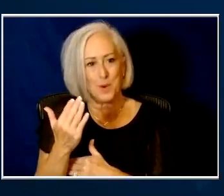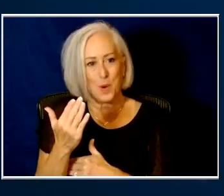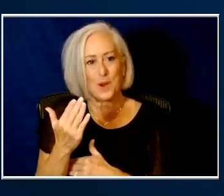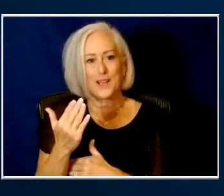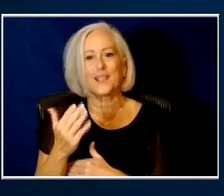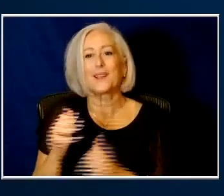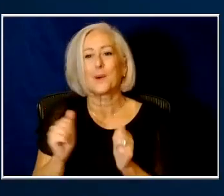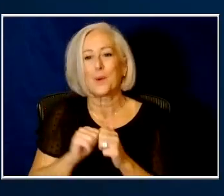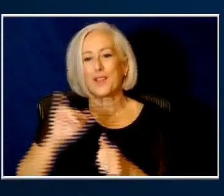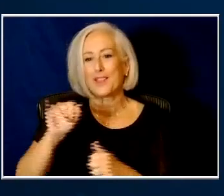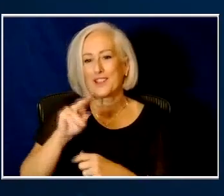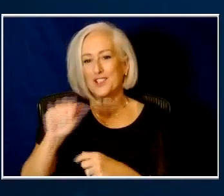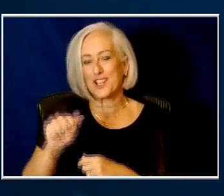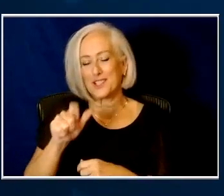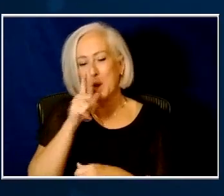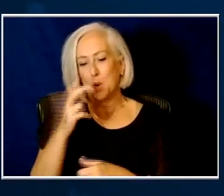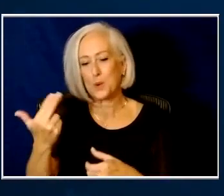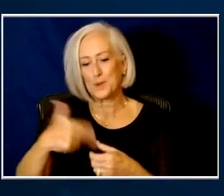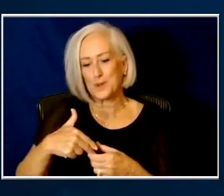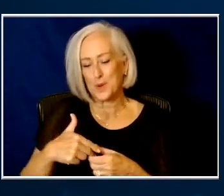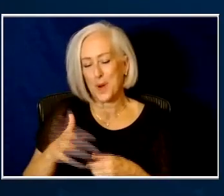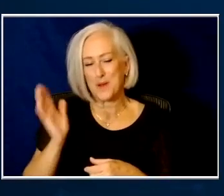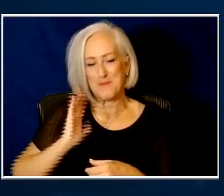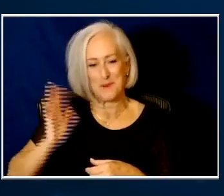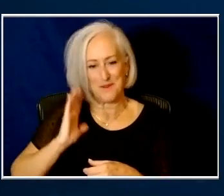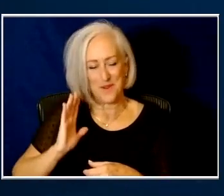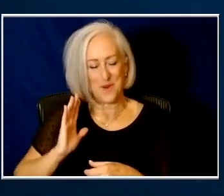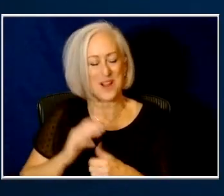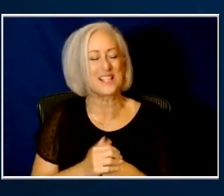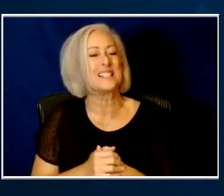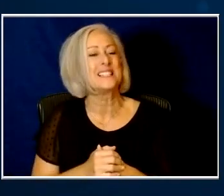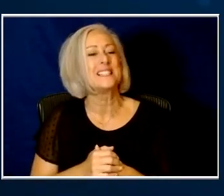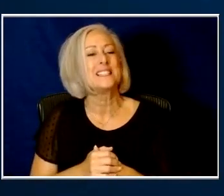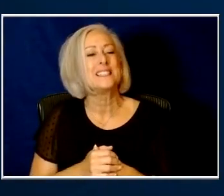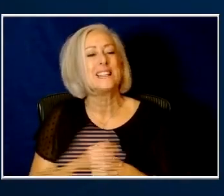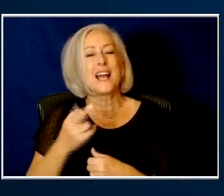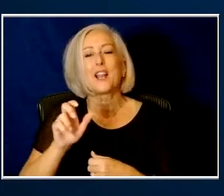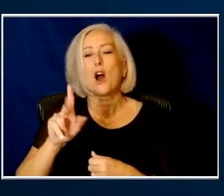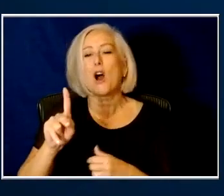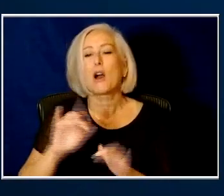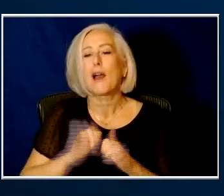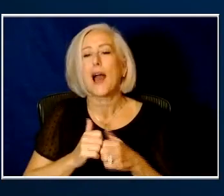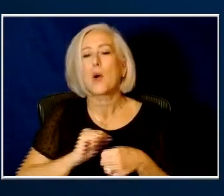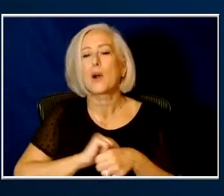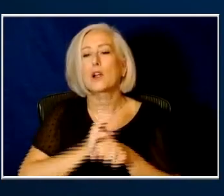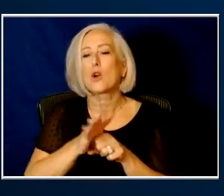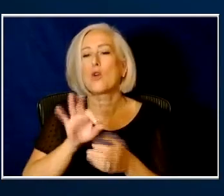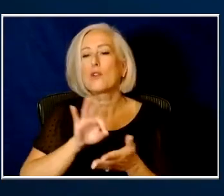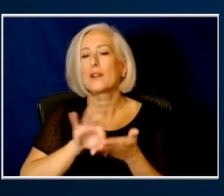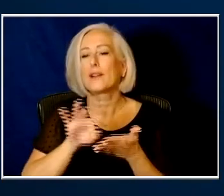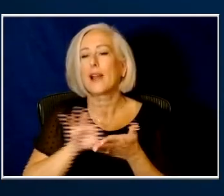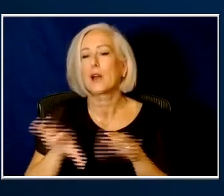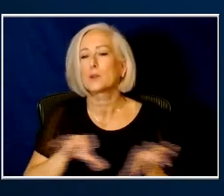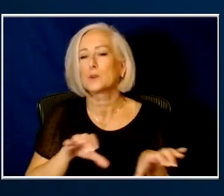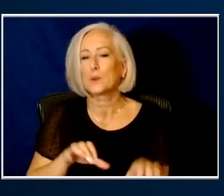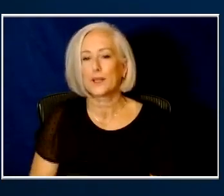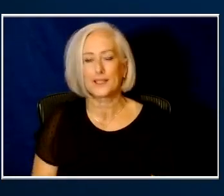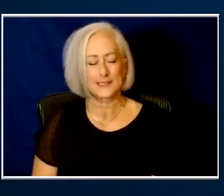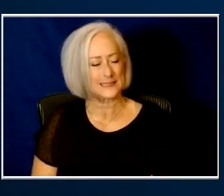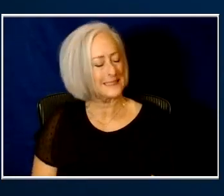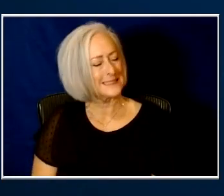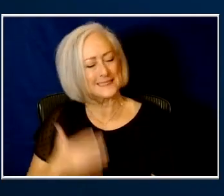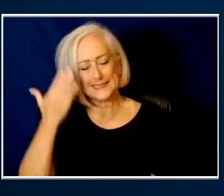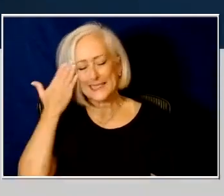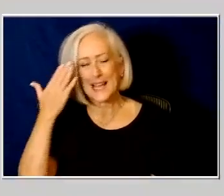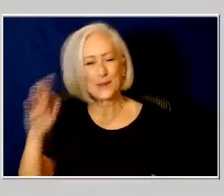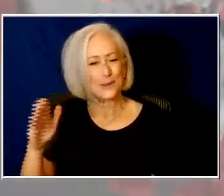we love too. her. So she's awesome. Yeah. And Hawk, how are the COVID numbers going? Yeah, COVID numbers, I don't know, Steve, they've kind of been bouncing around low